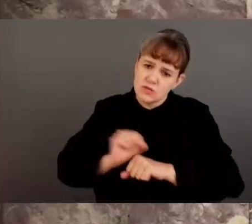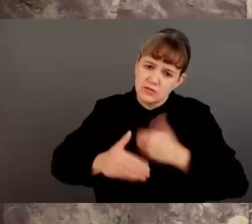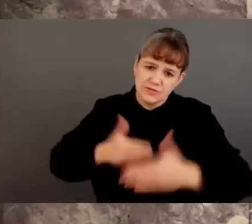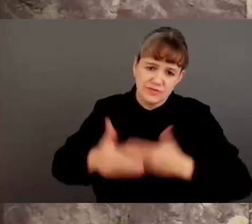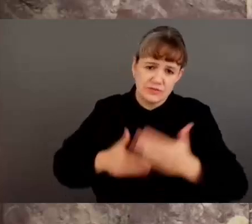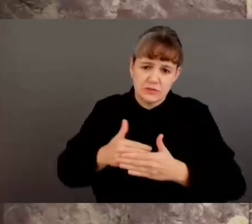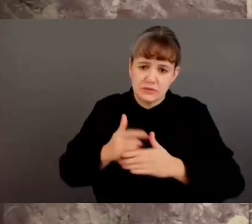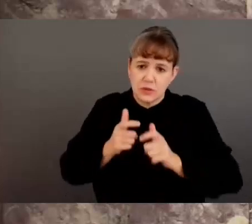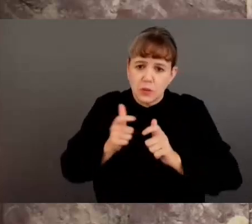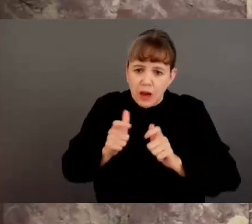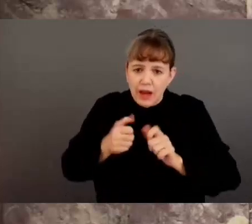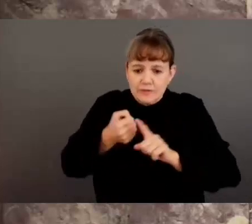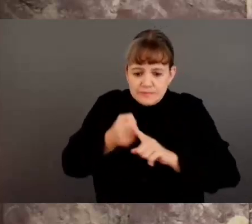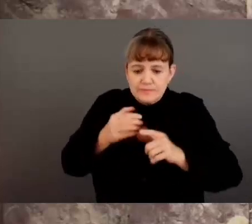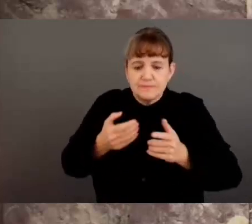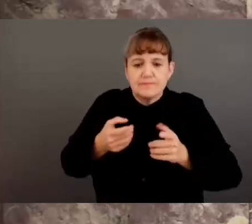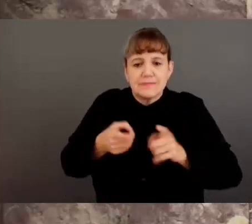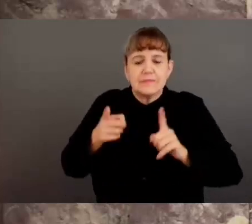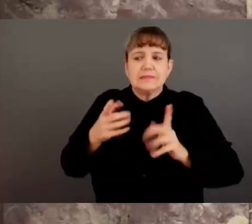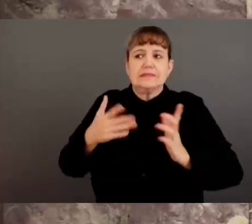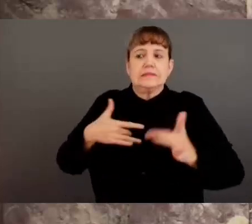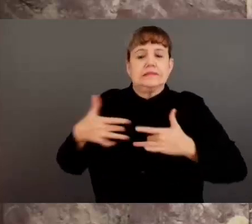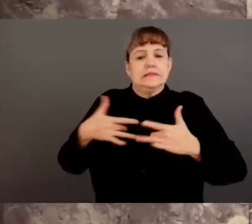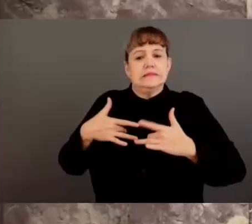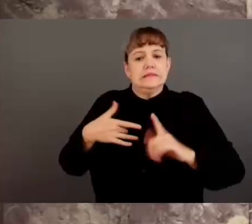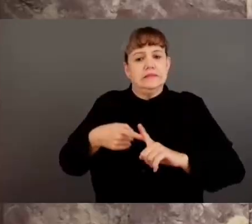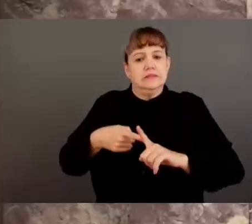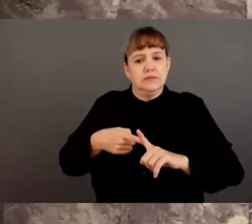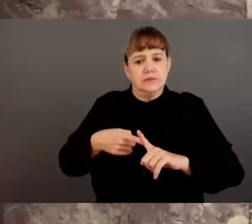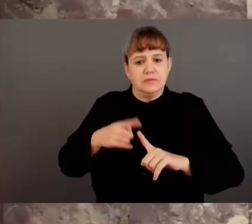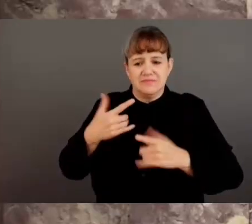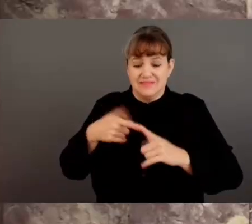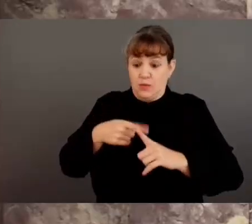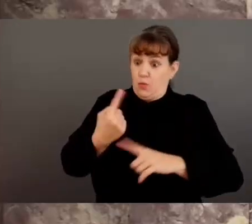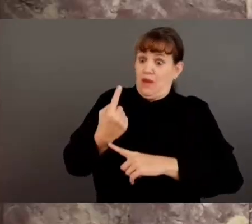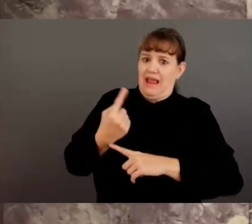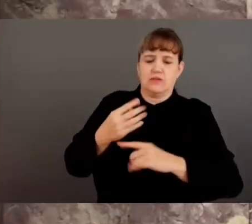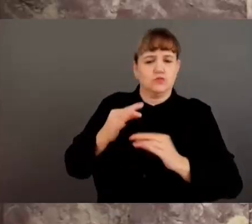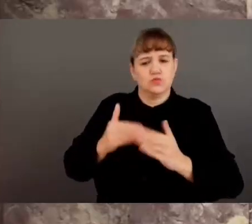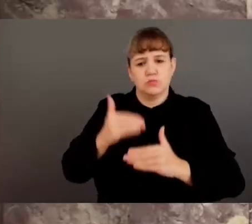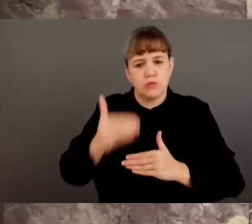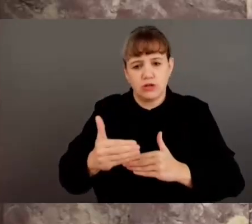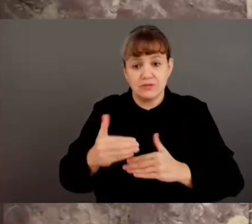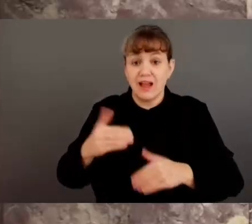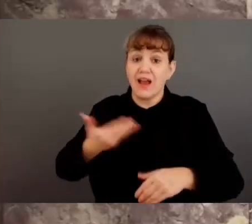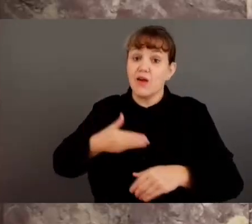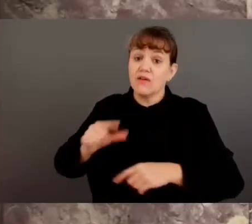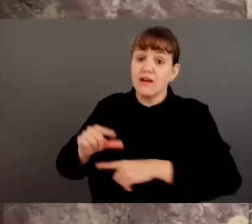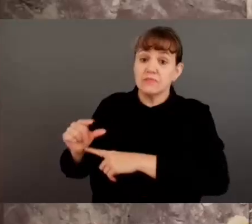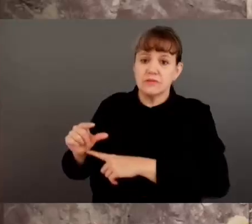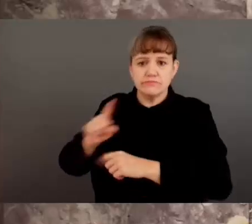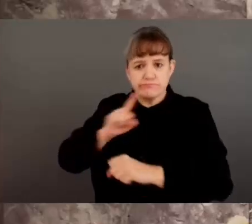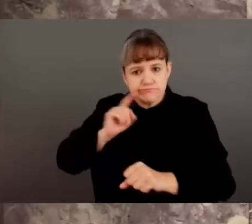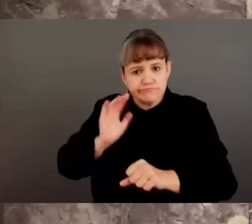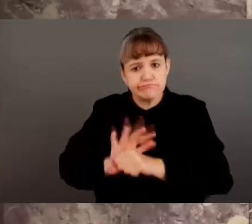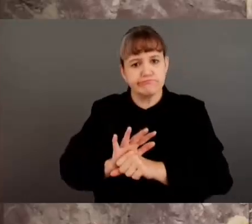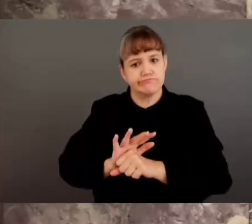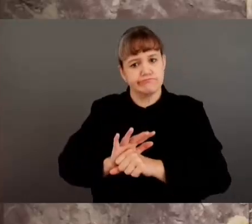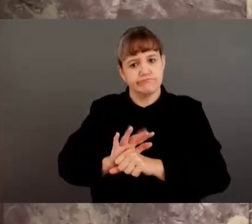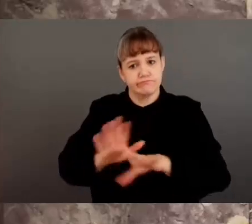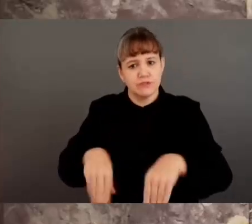concerning. That is why this government is so deeply committed to providing police with